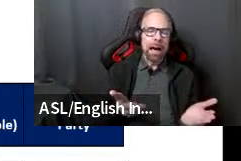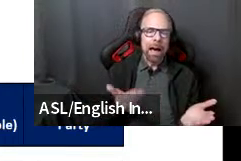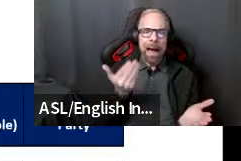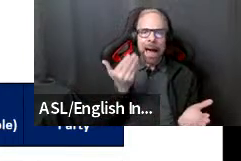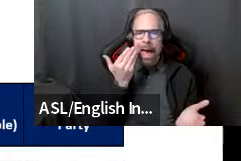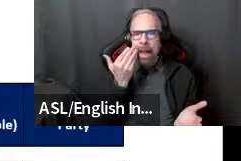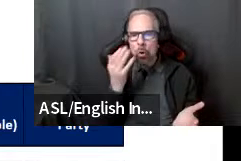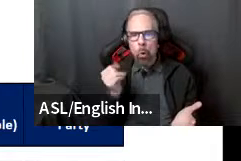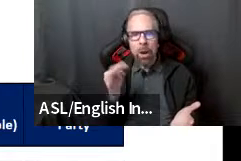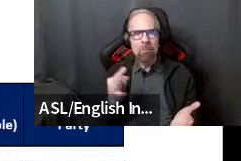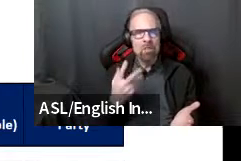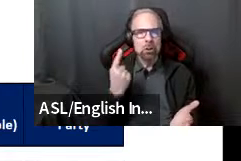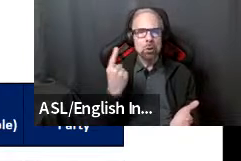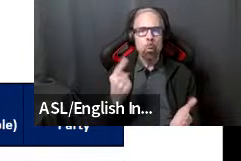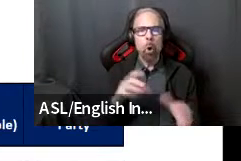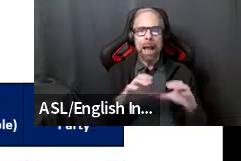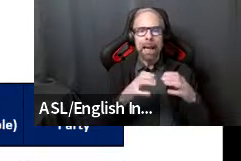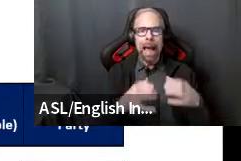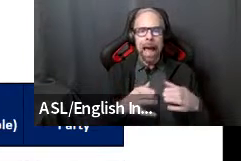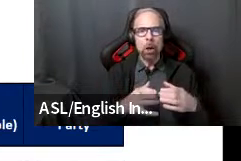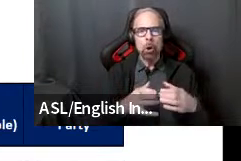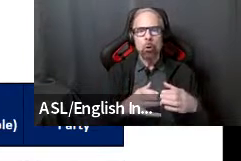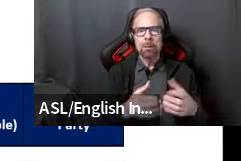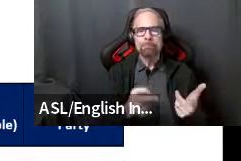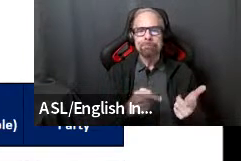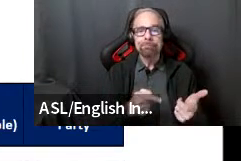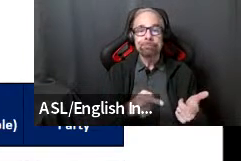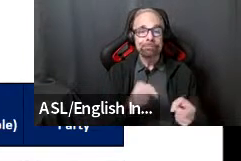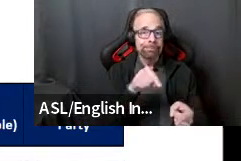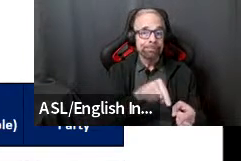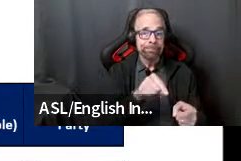bucket category of saying, like, consider